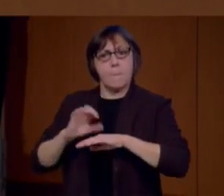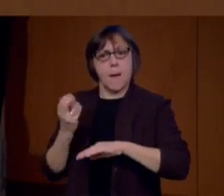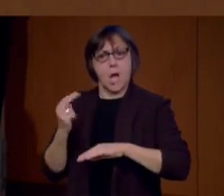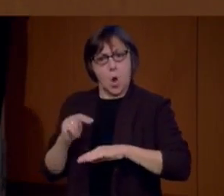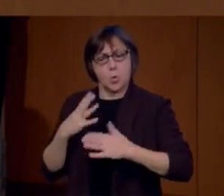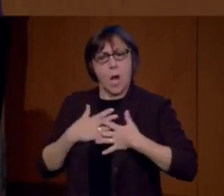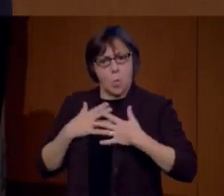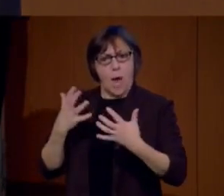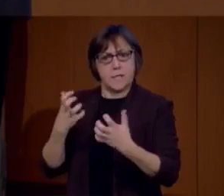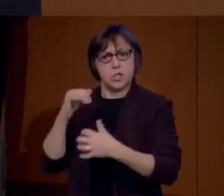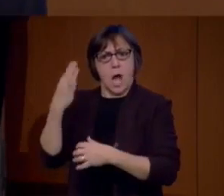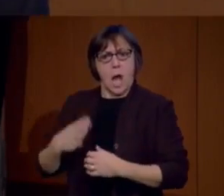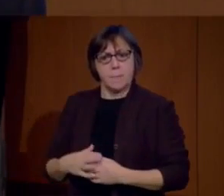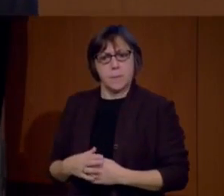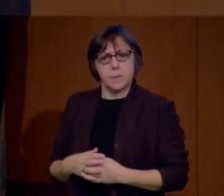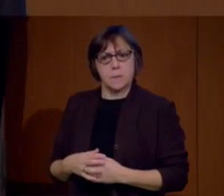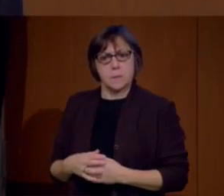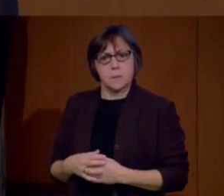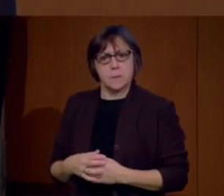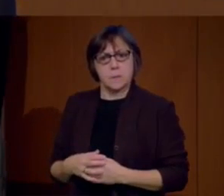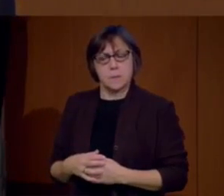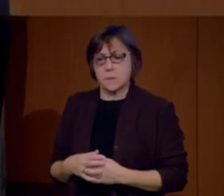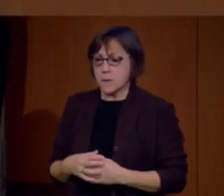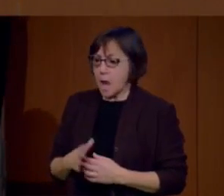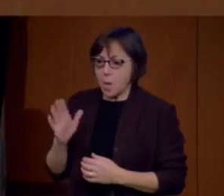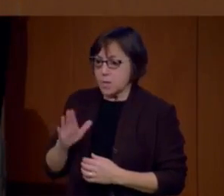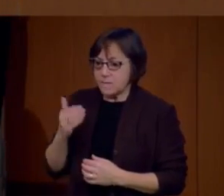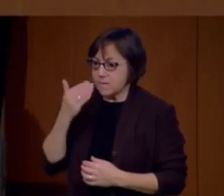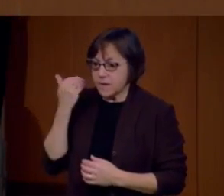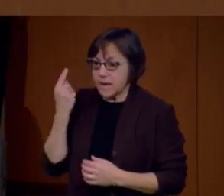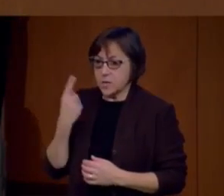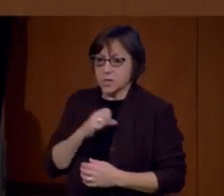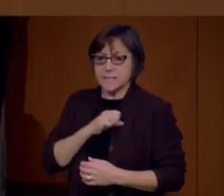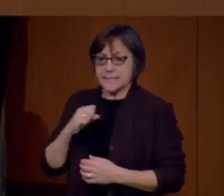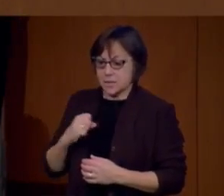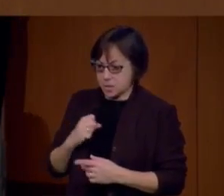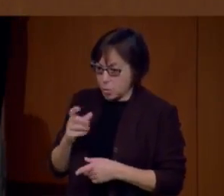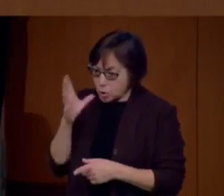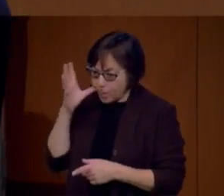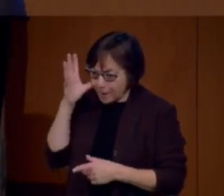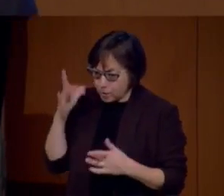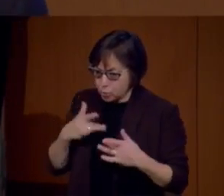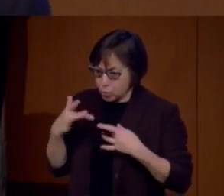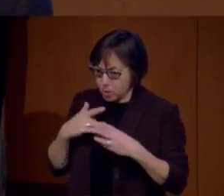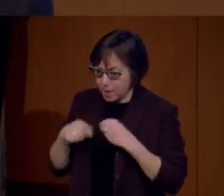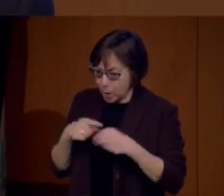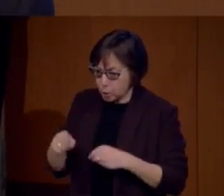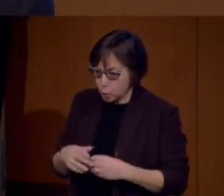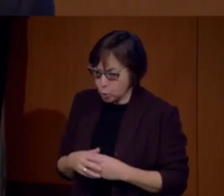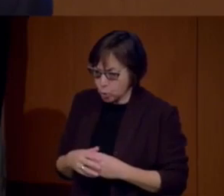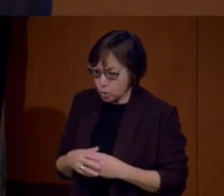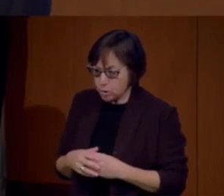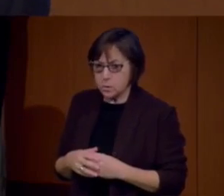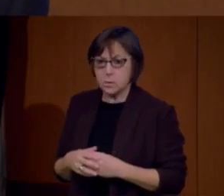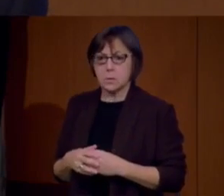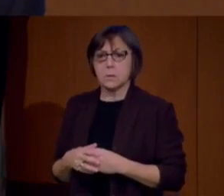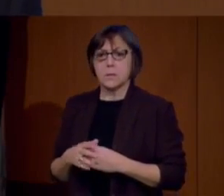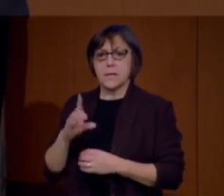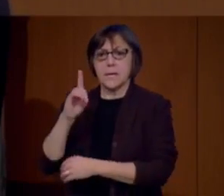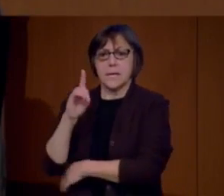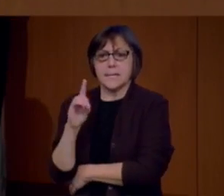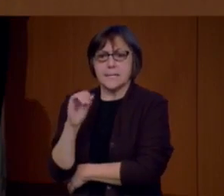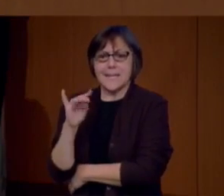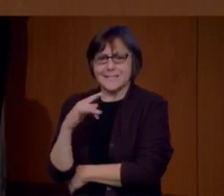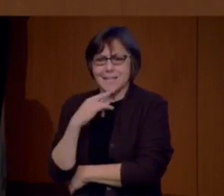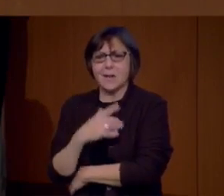want to have a job. And I'll never forget, one of the senators said, well, would your parents worry about you? And little Danny